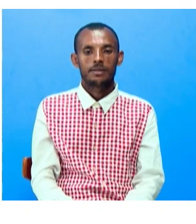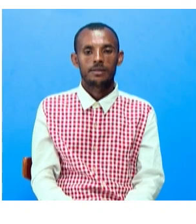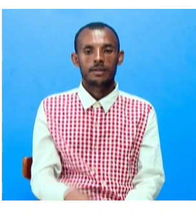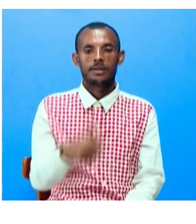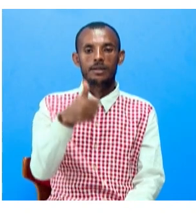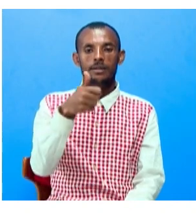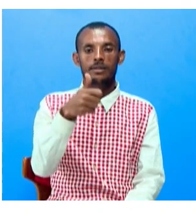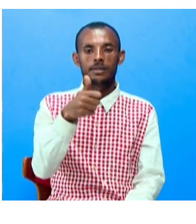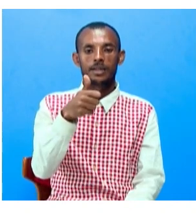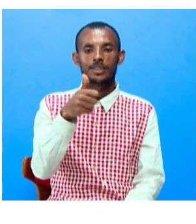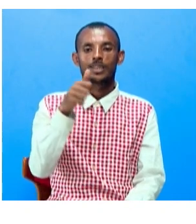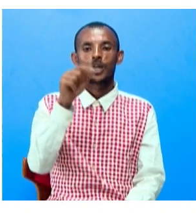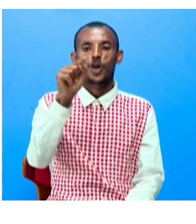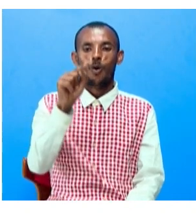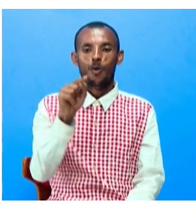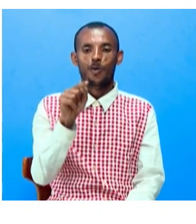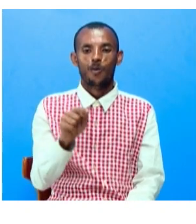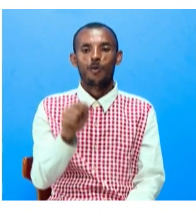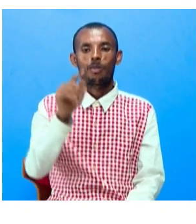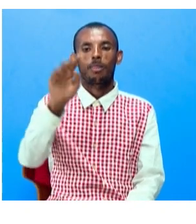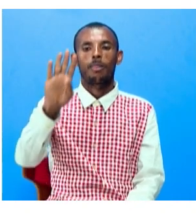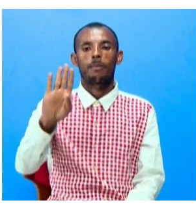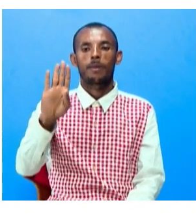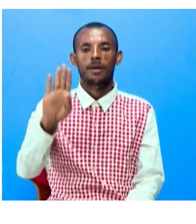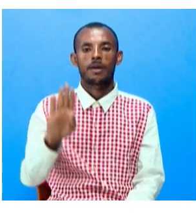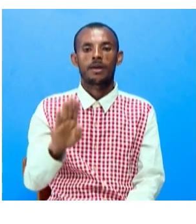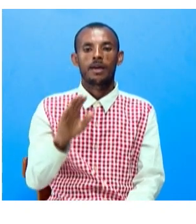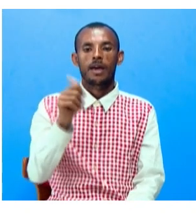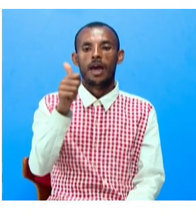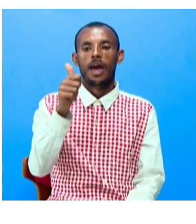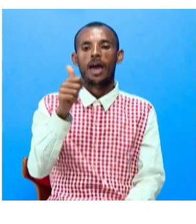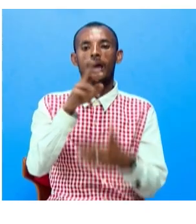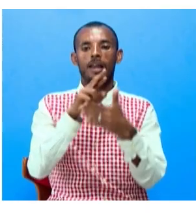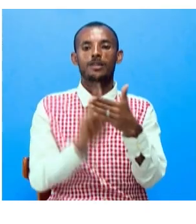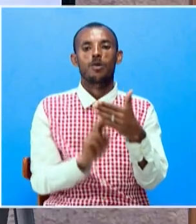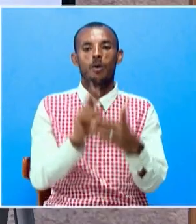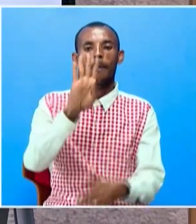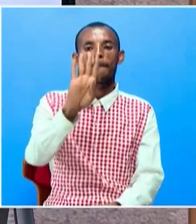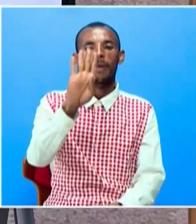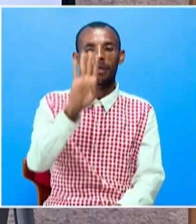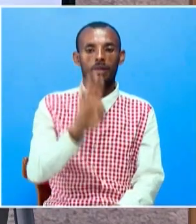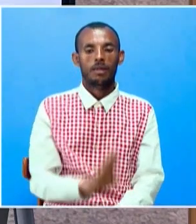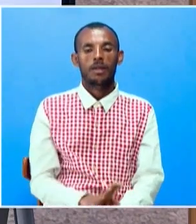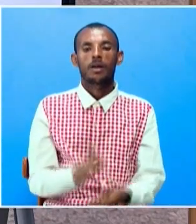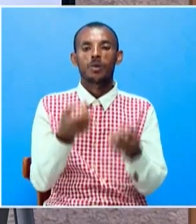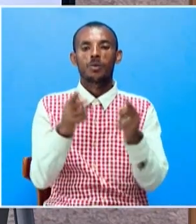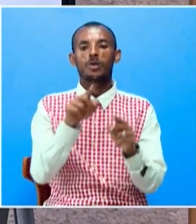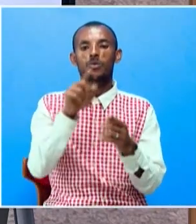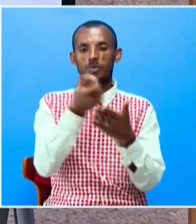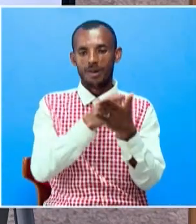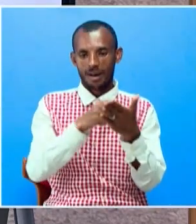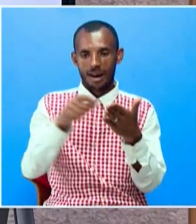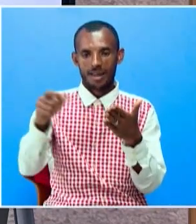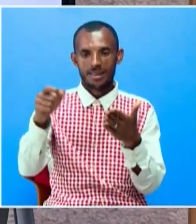A dot B, or the simplicities A ratio B. When you write the